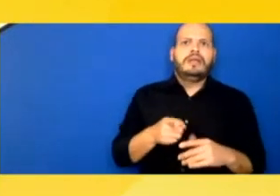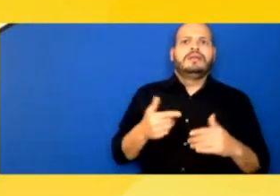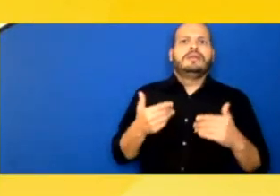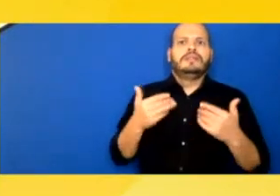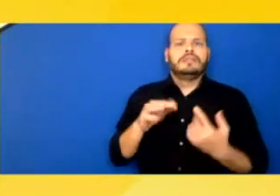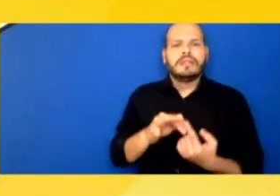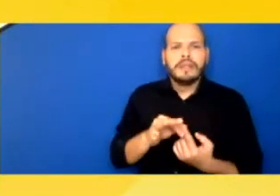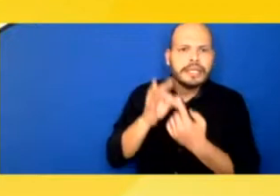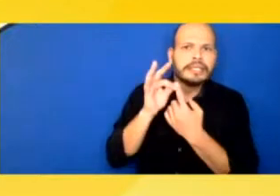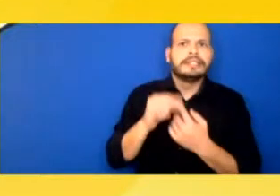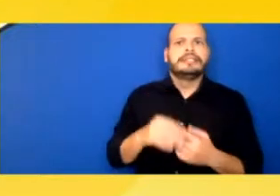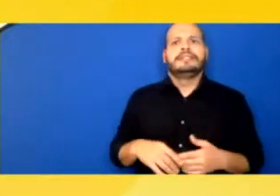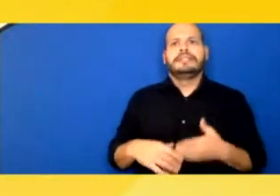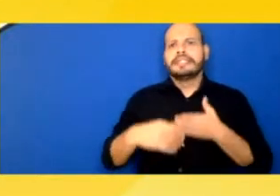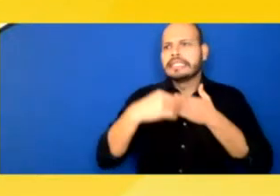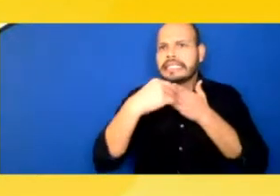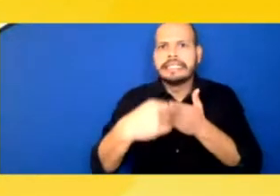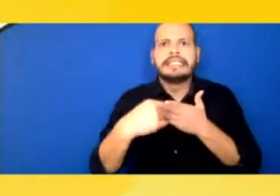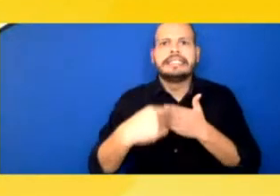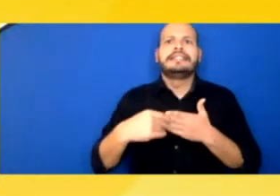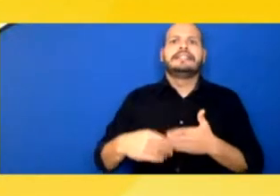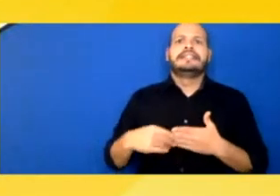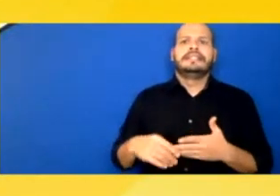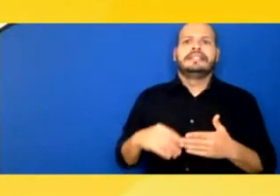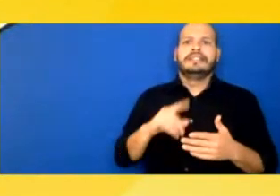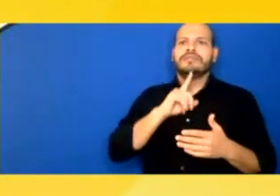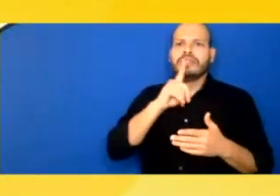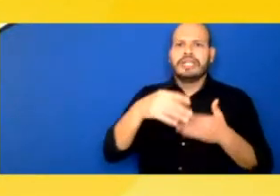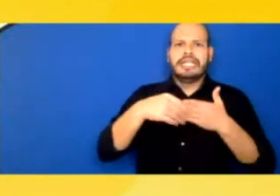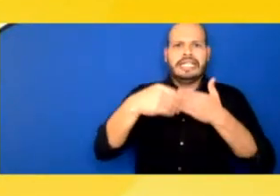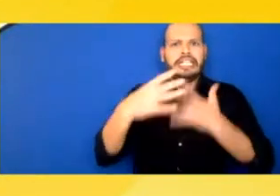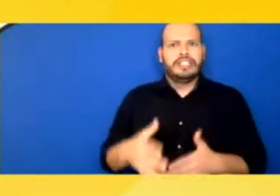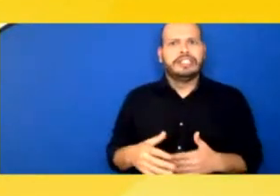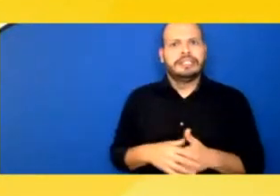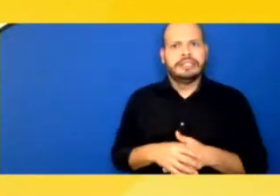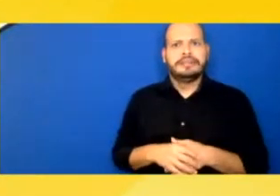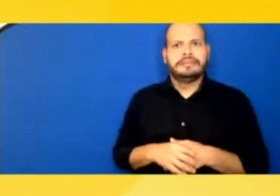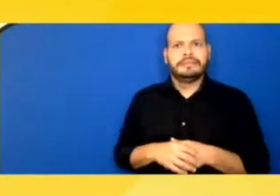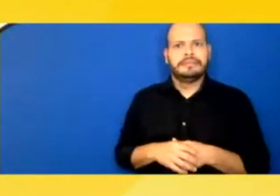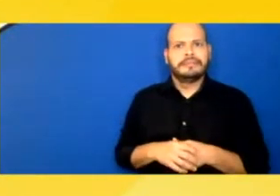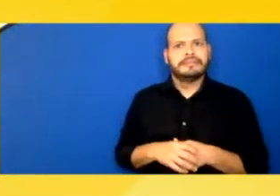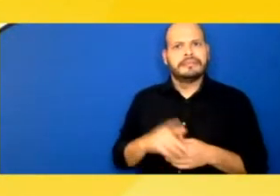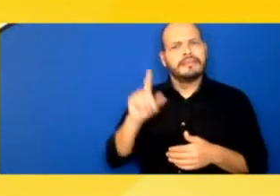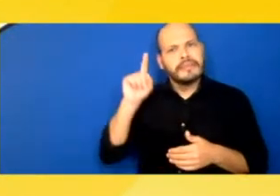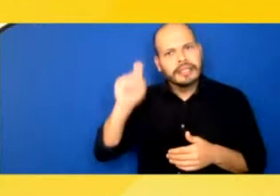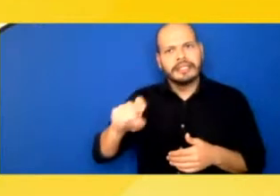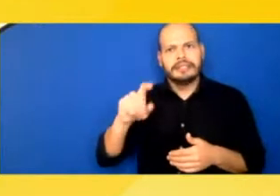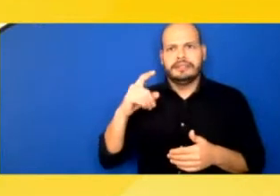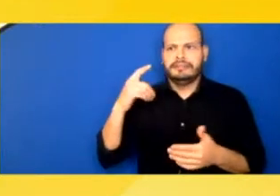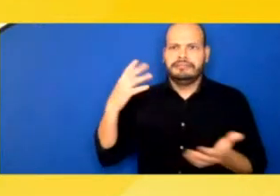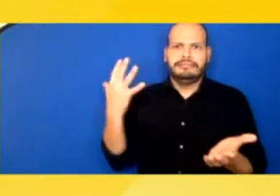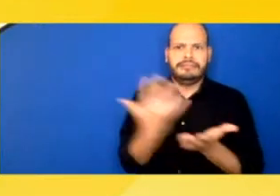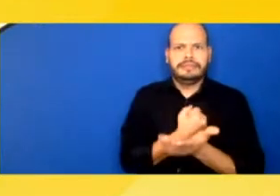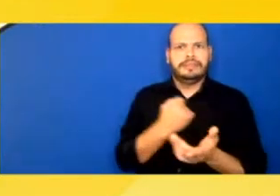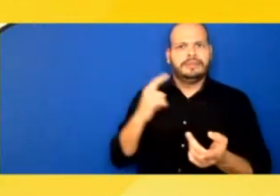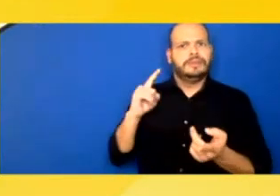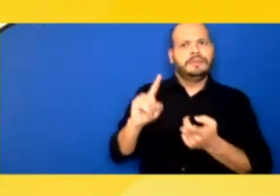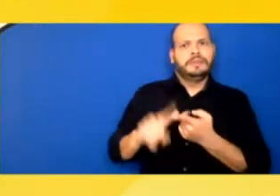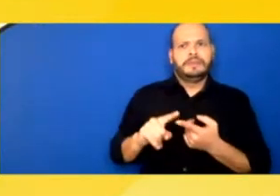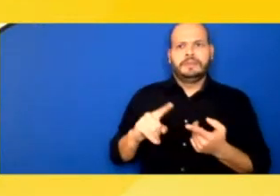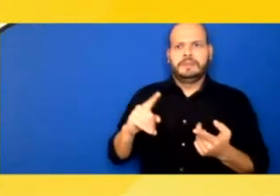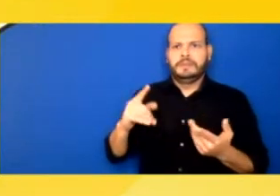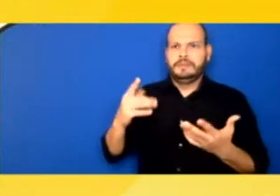as people with a conscience, use every ounce of energy we have and reach out to every contact in our